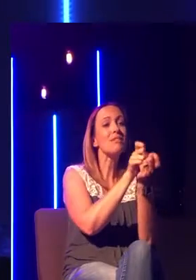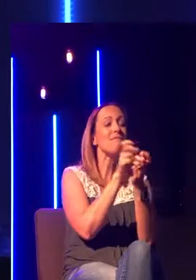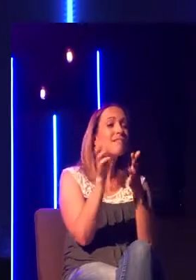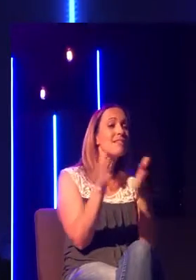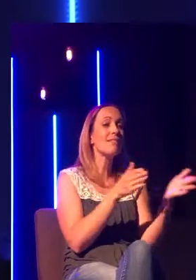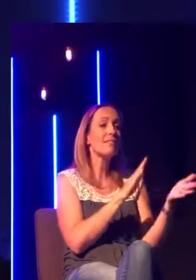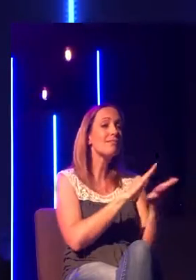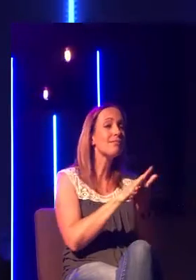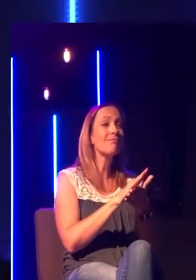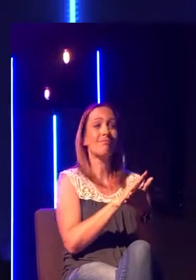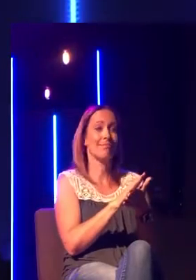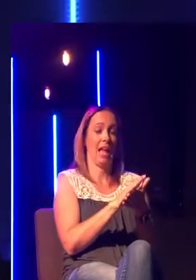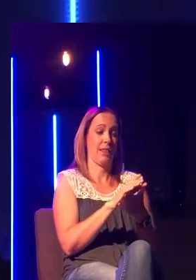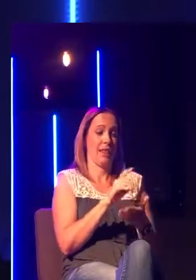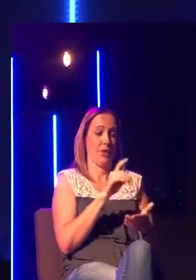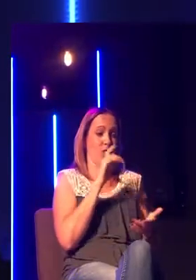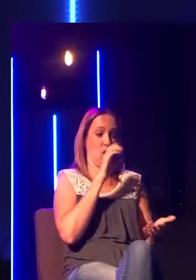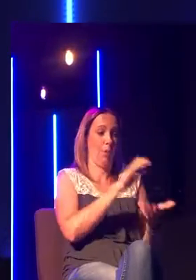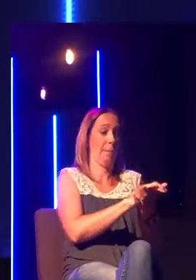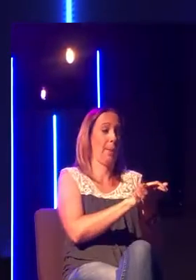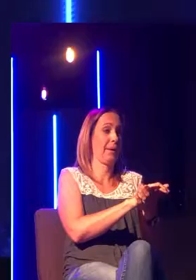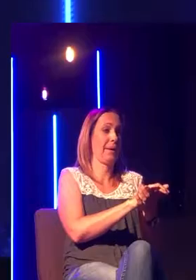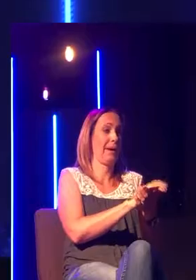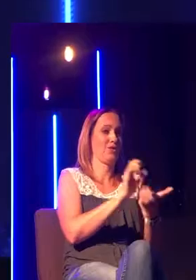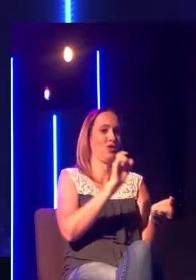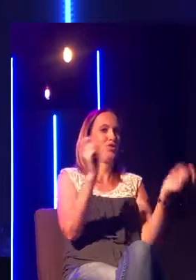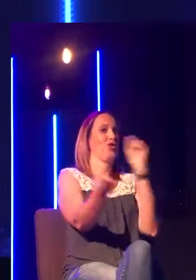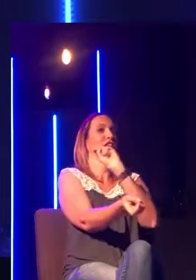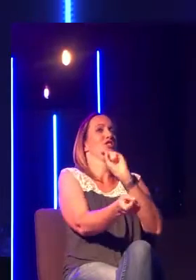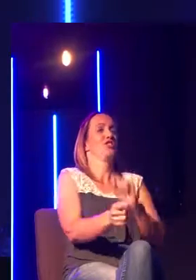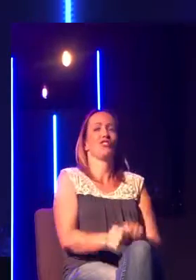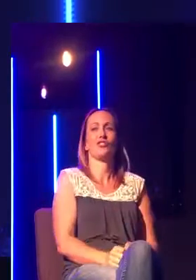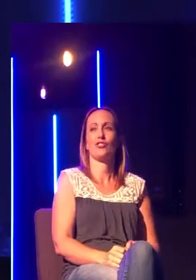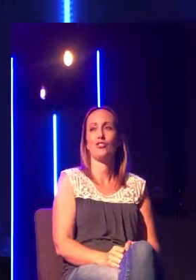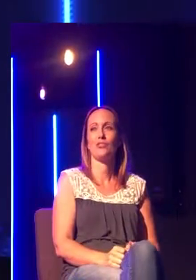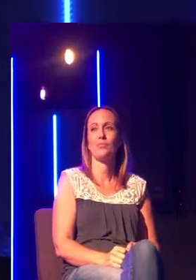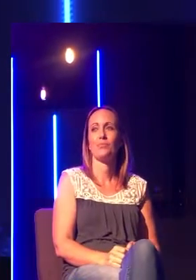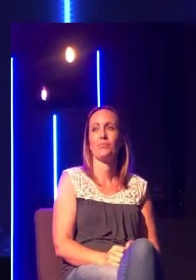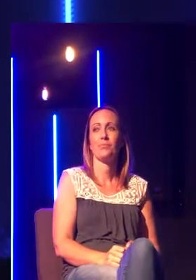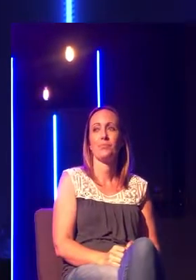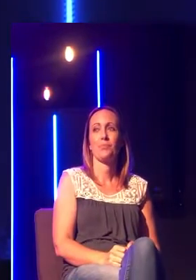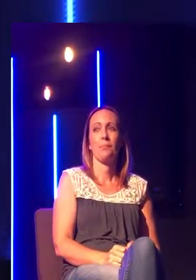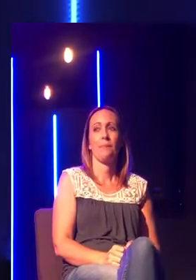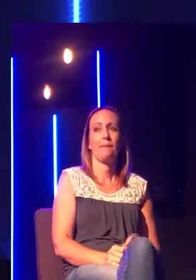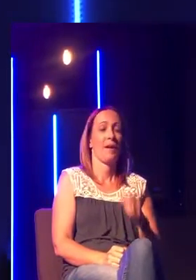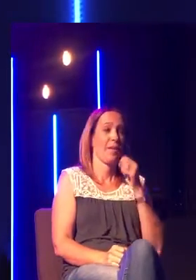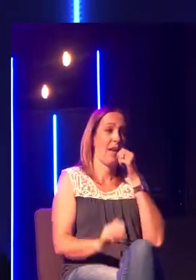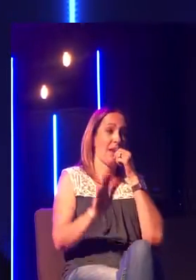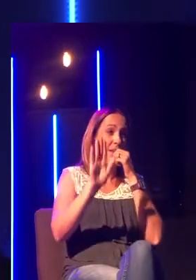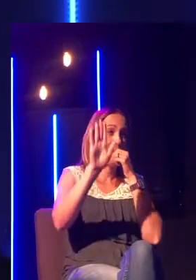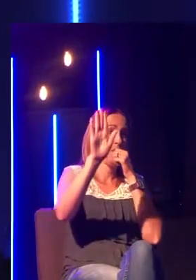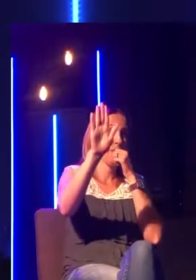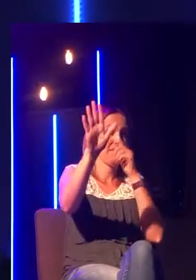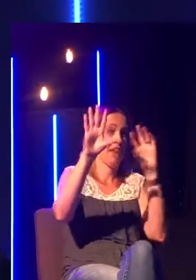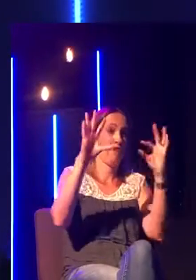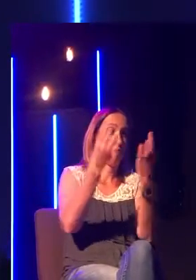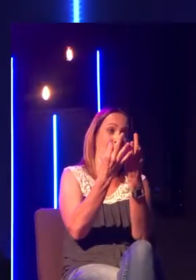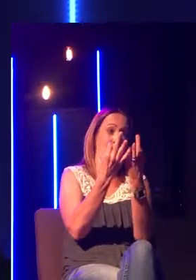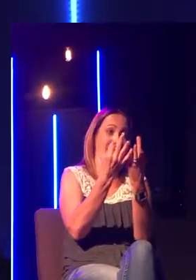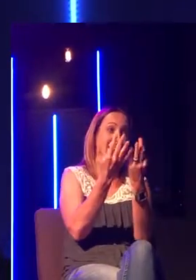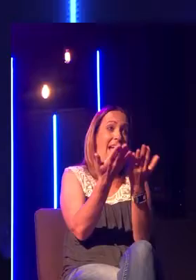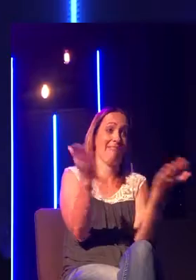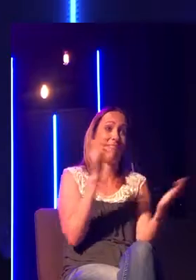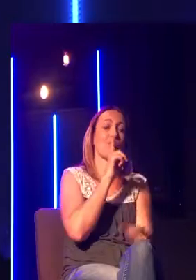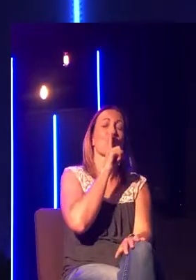way. Then you're married and things all of a sudden change. Then you inherit their family and things really